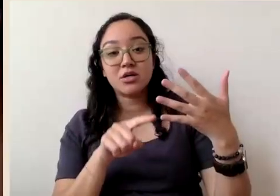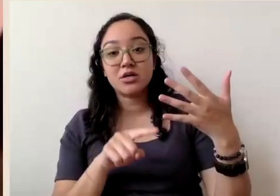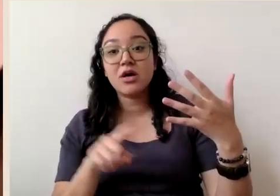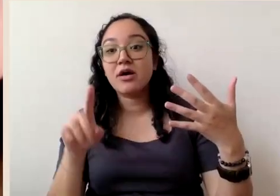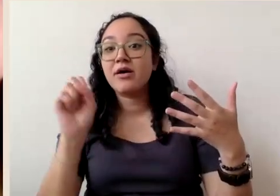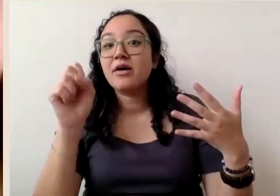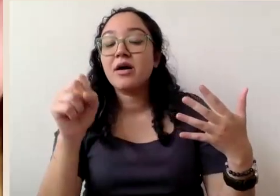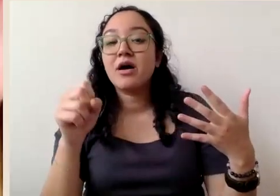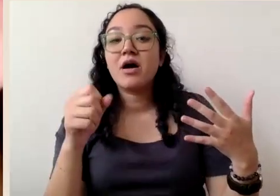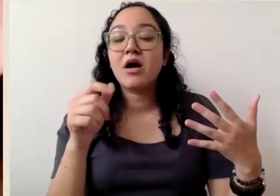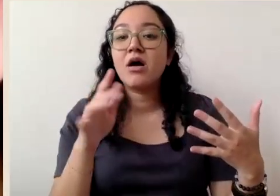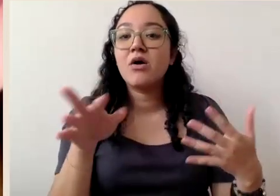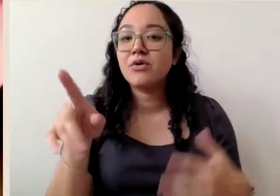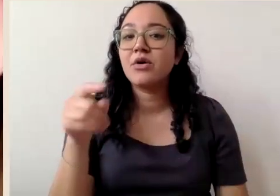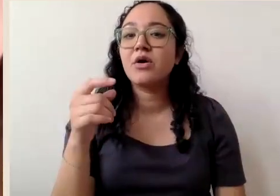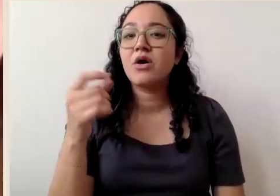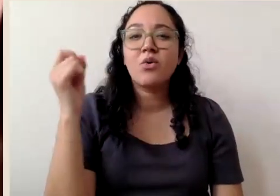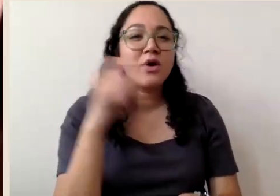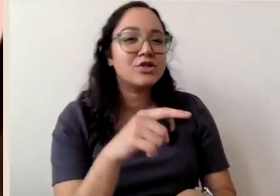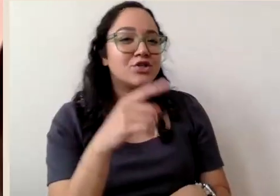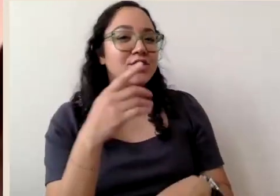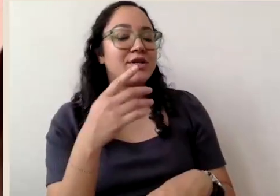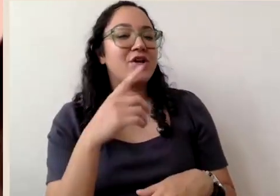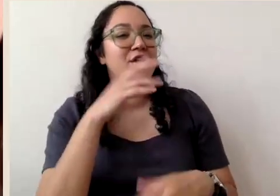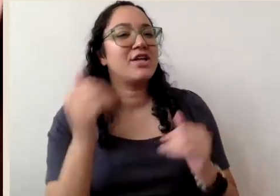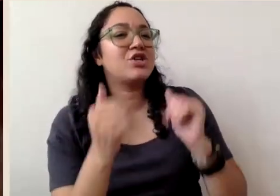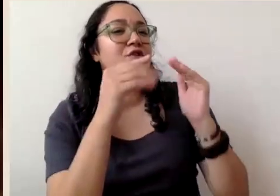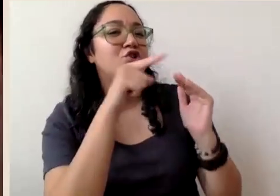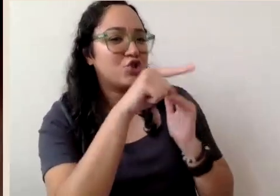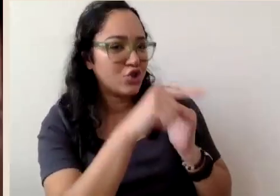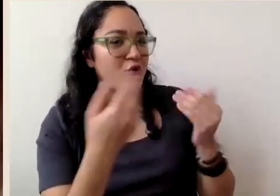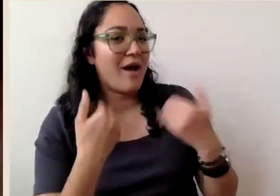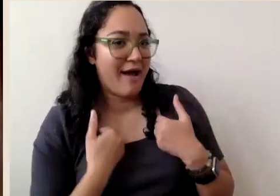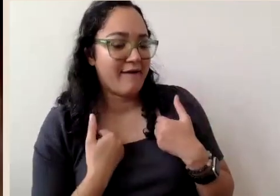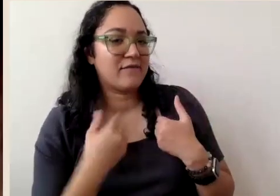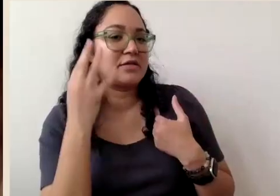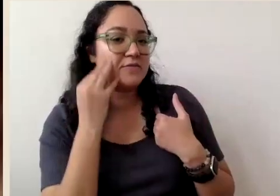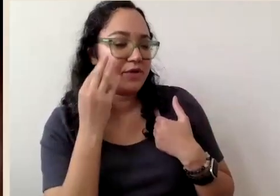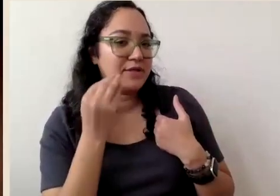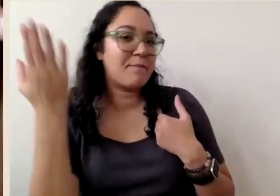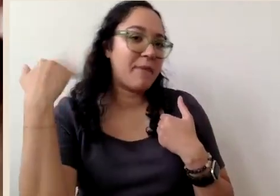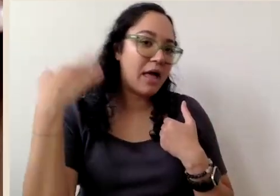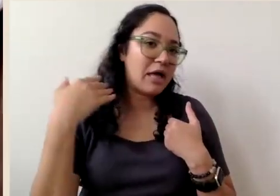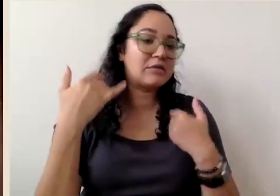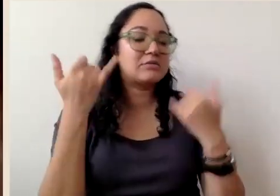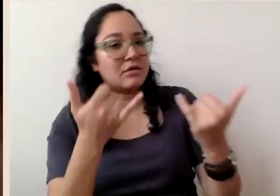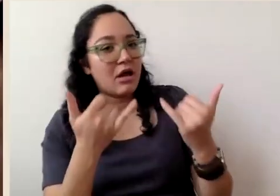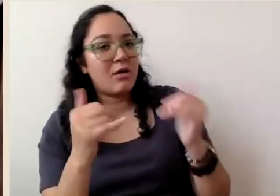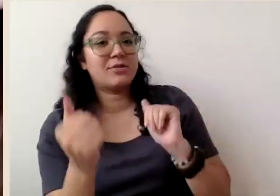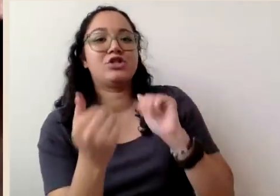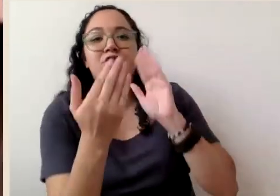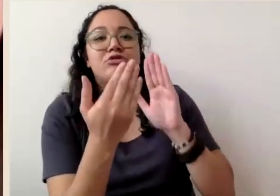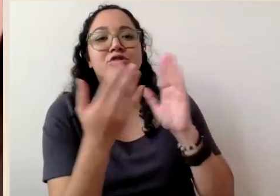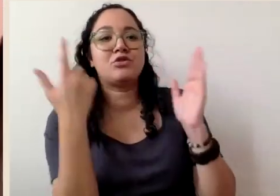There was a You gonna say question something over about here? what challenges have you faced or do you face? It could be past or still. What are some